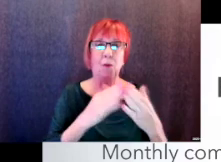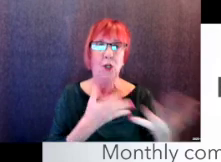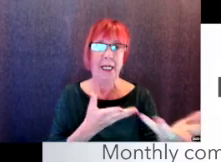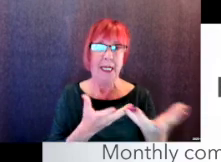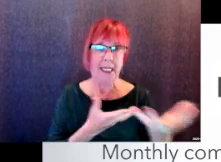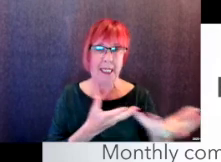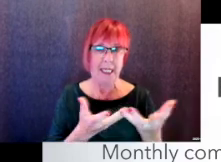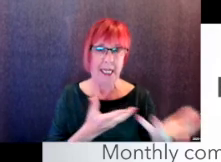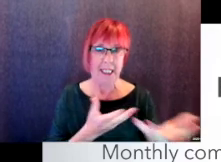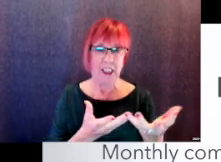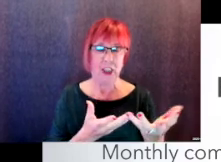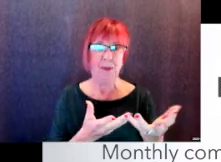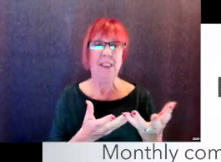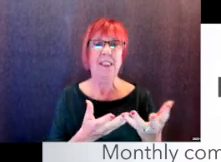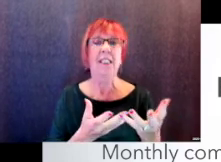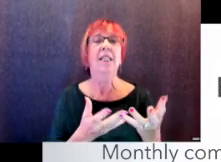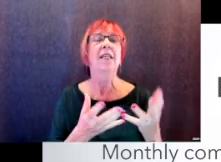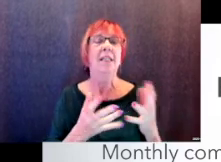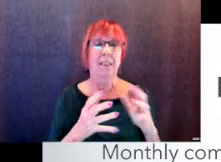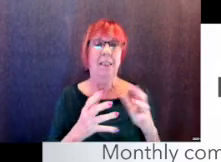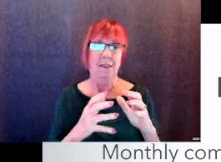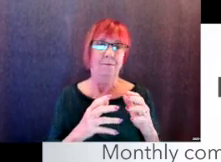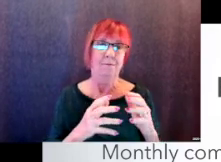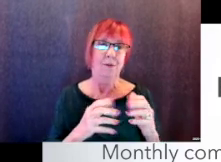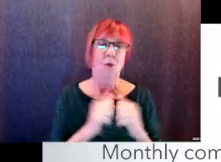So what is the purpose of an evening community meeting?